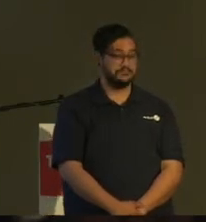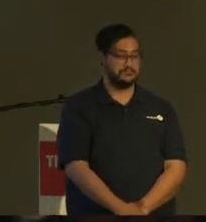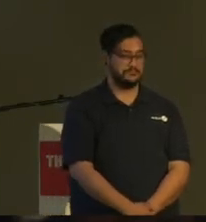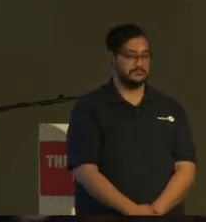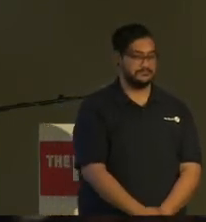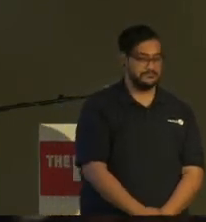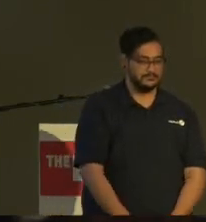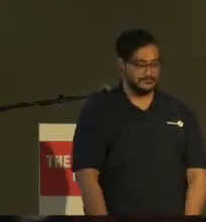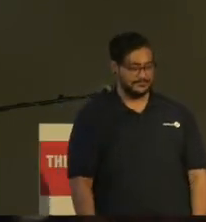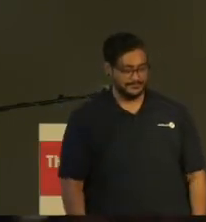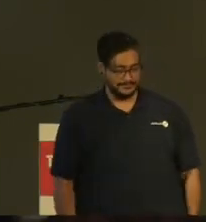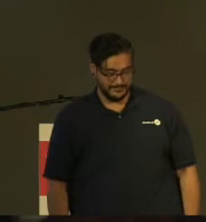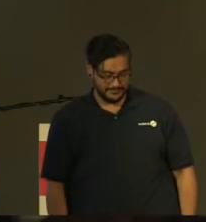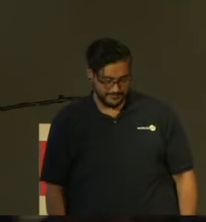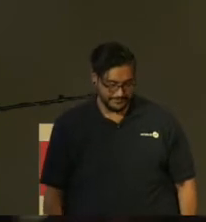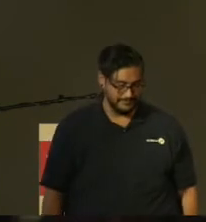Thank you.